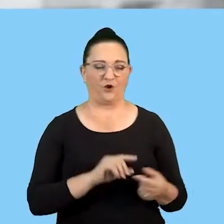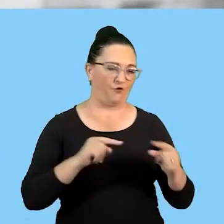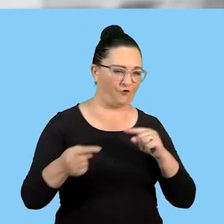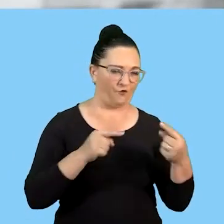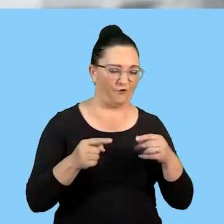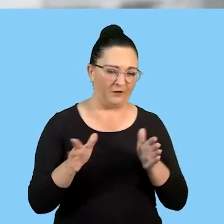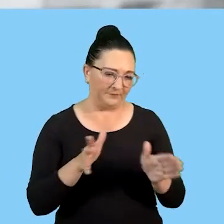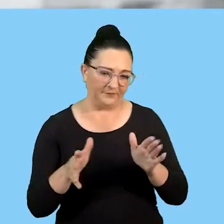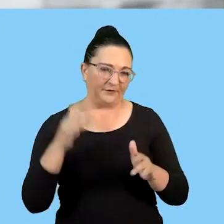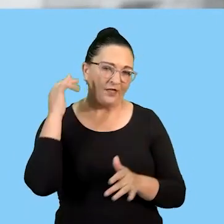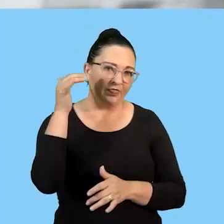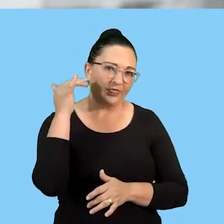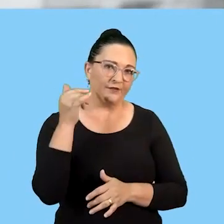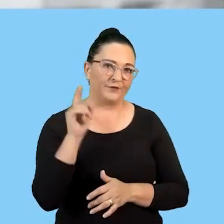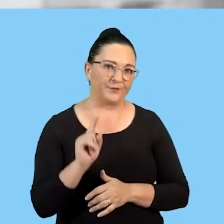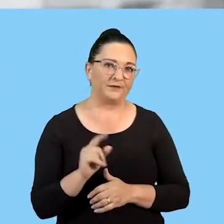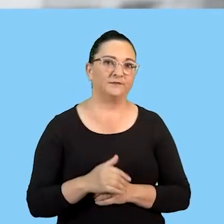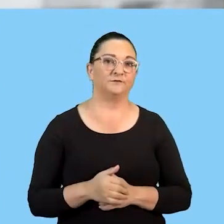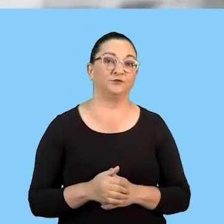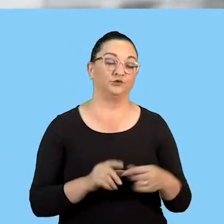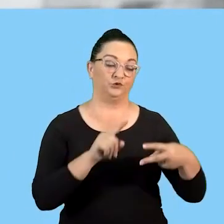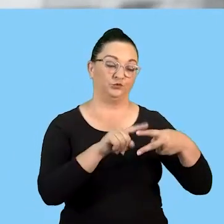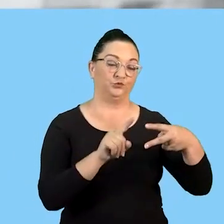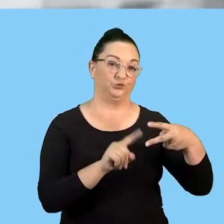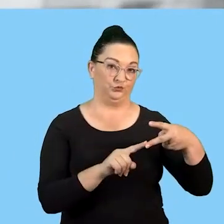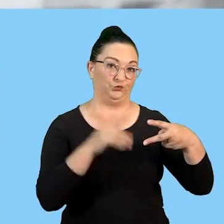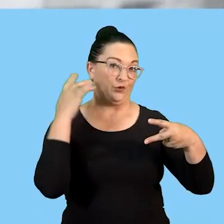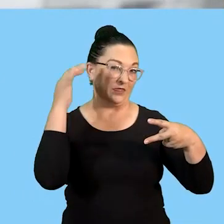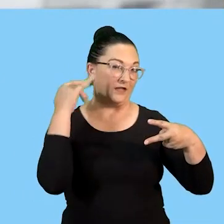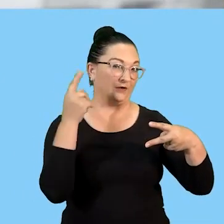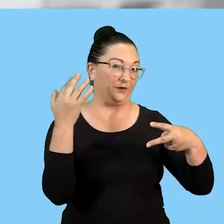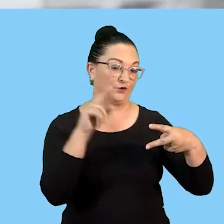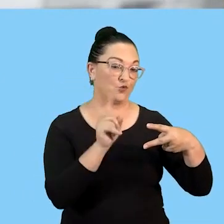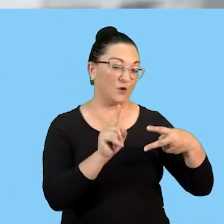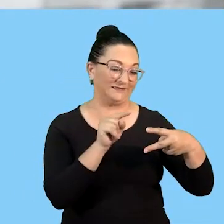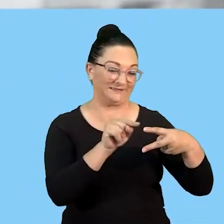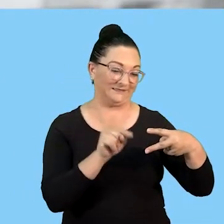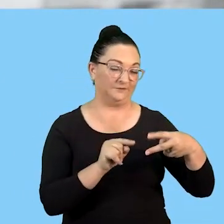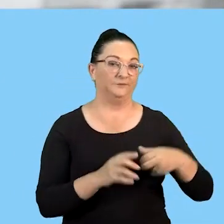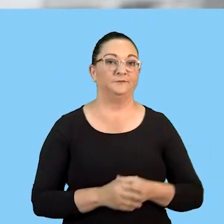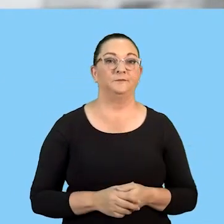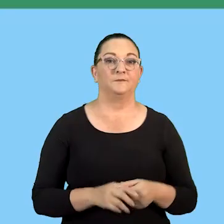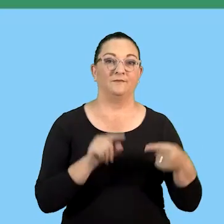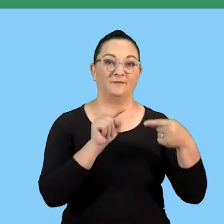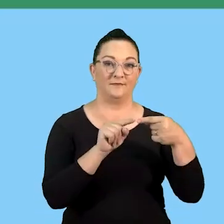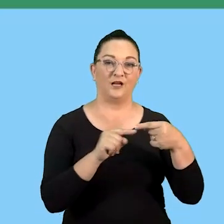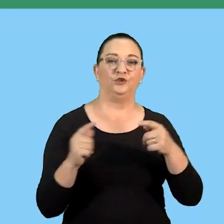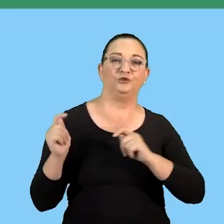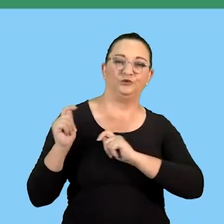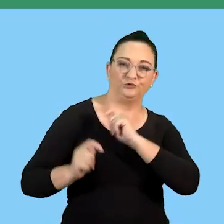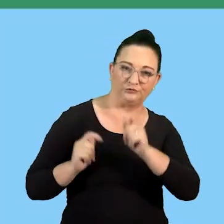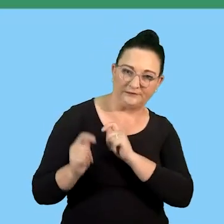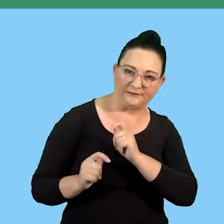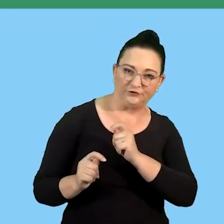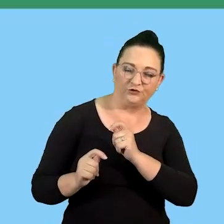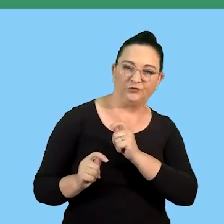management theories are based on the two theories. What are those theories? These are the guidelines. We've got traditional theory and